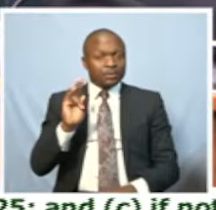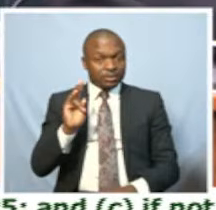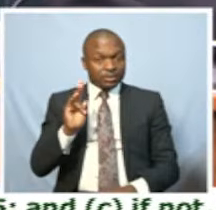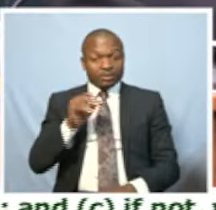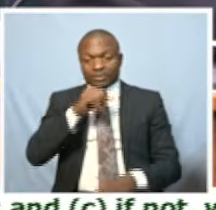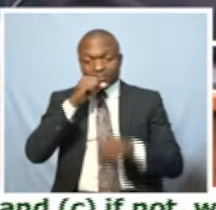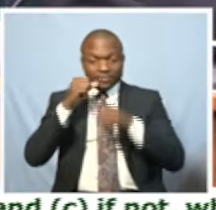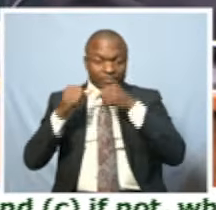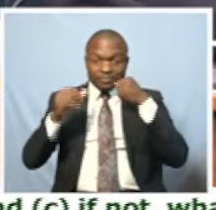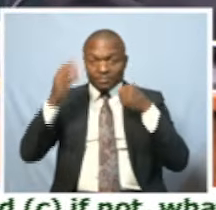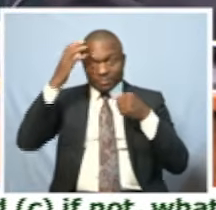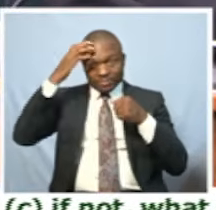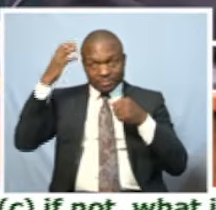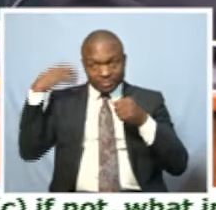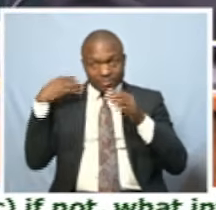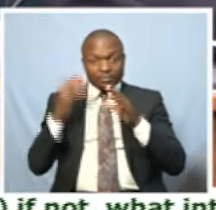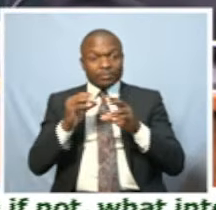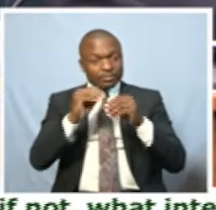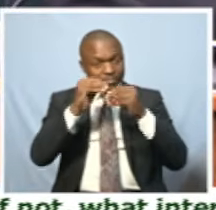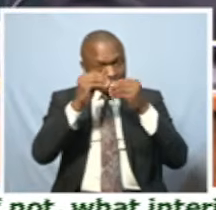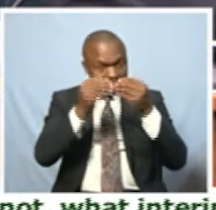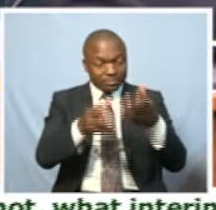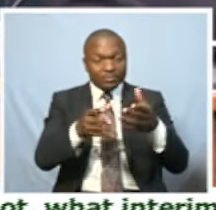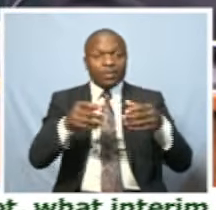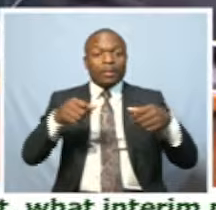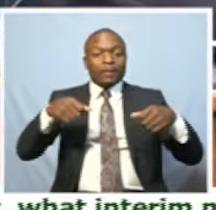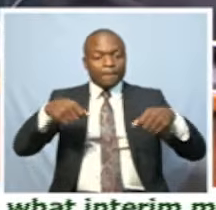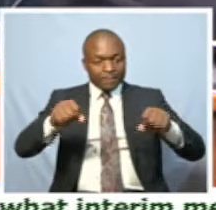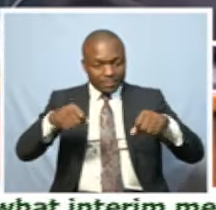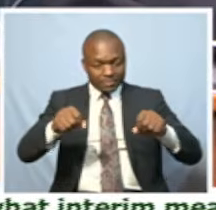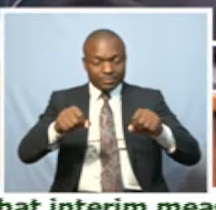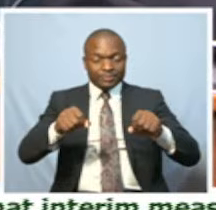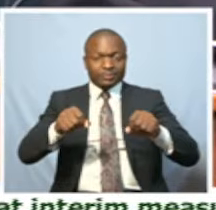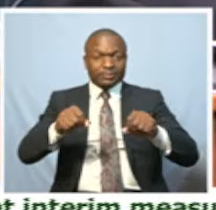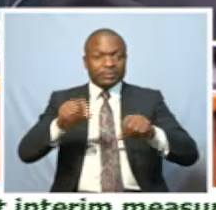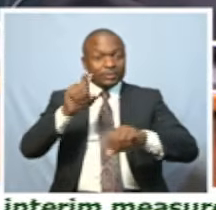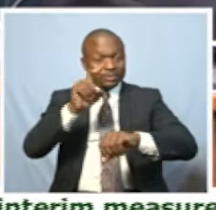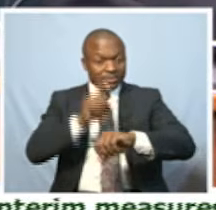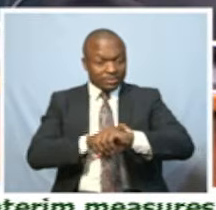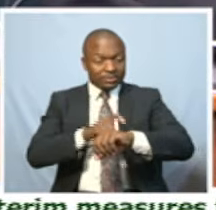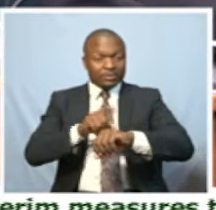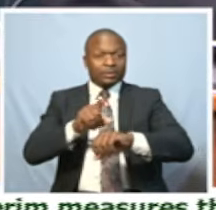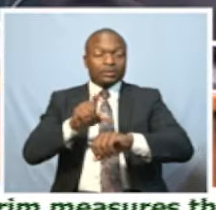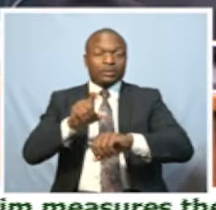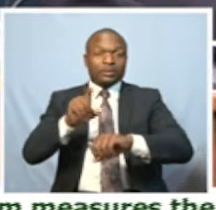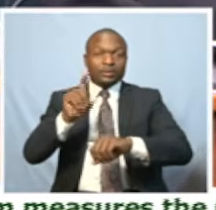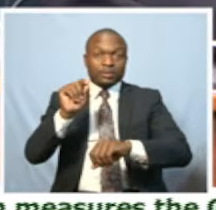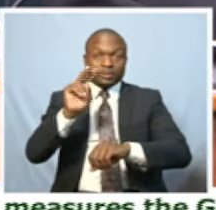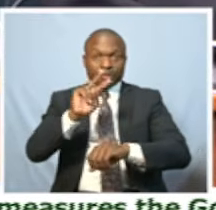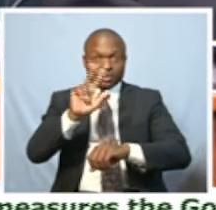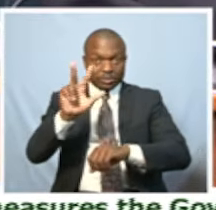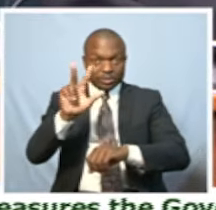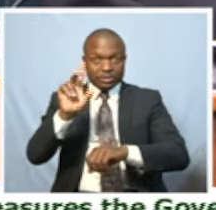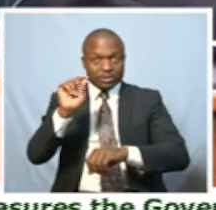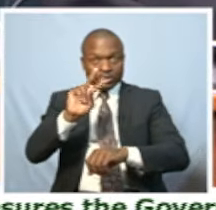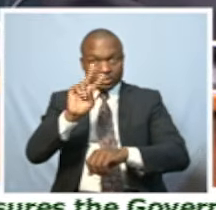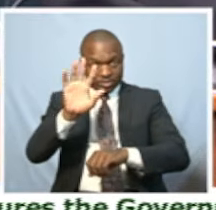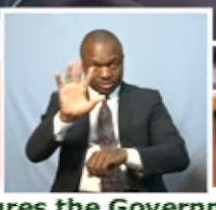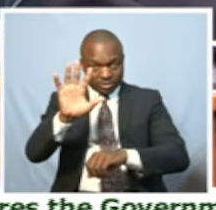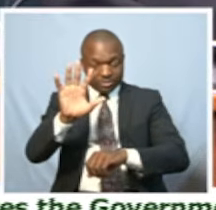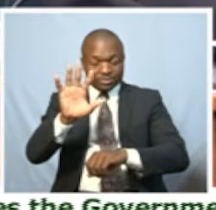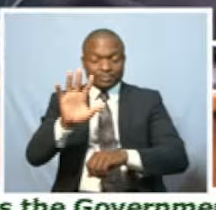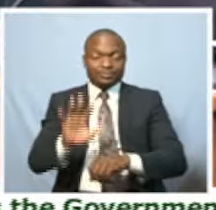camp officers have been given motorbikes between a given period of time, 2023 and